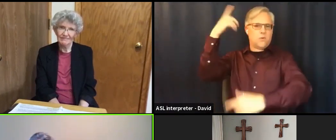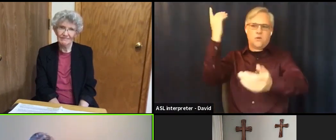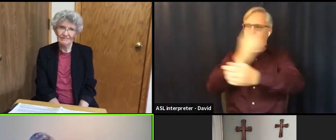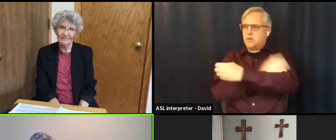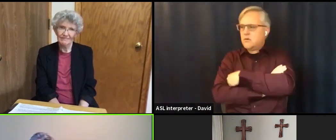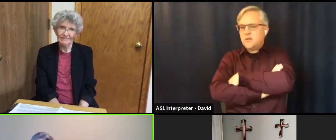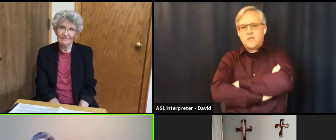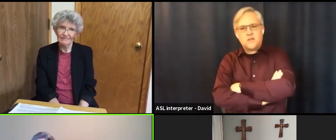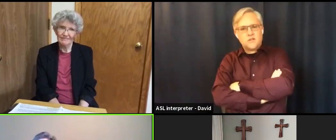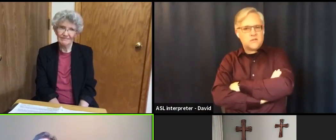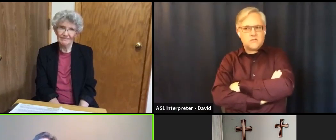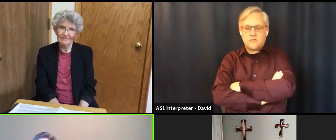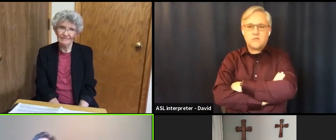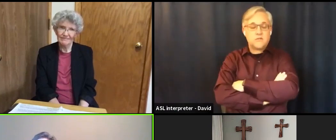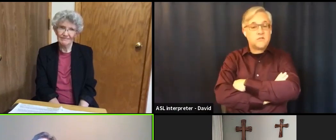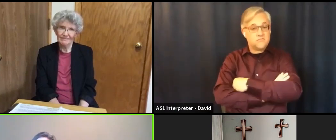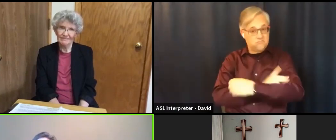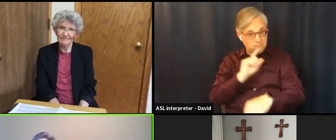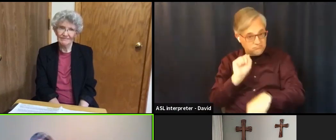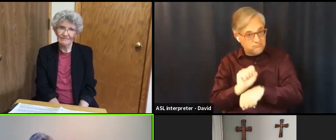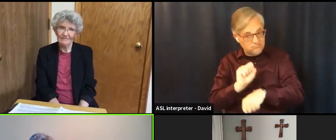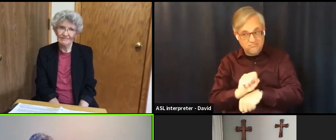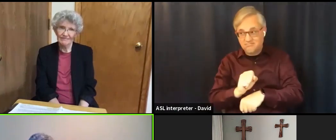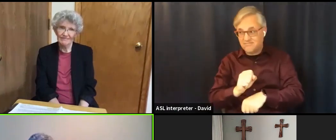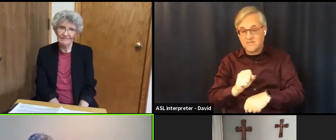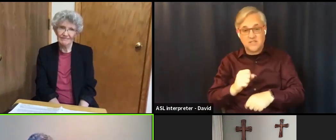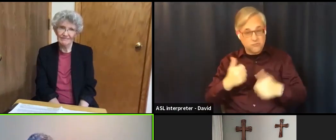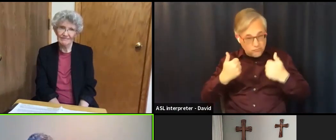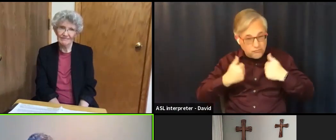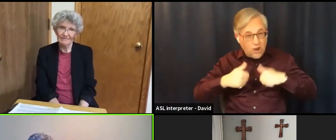work of digging out and reconnecting.